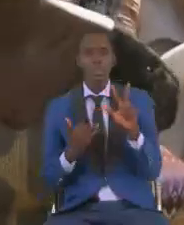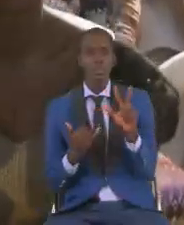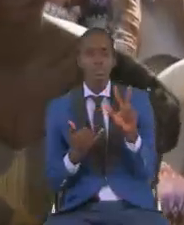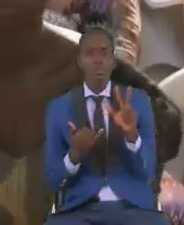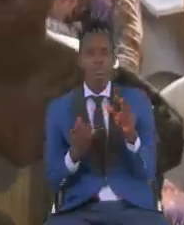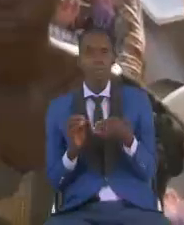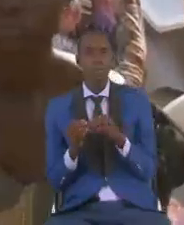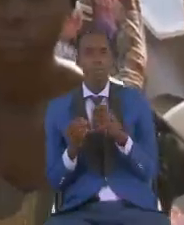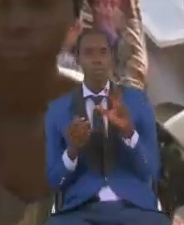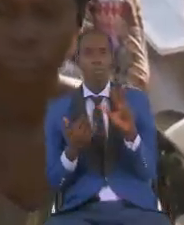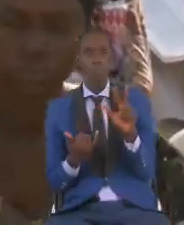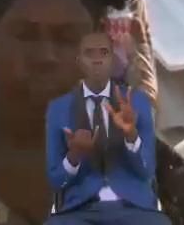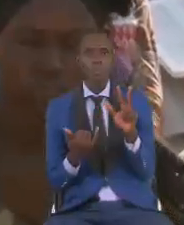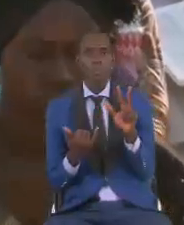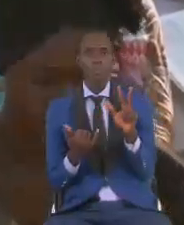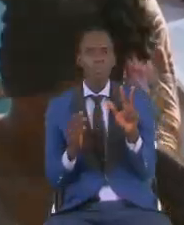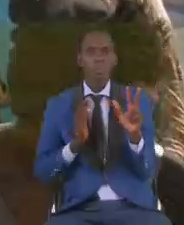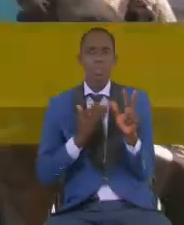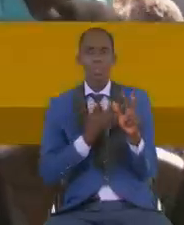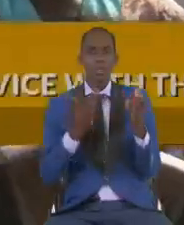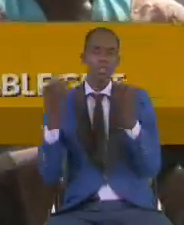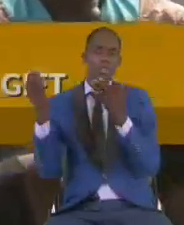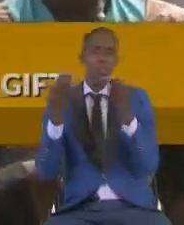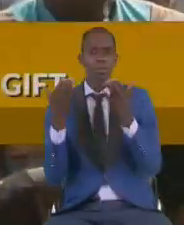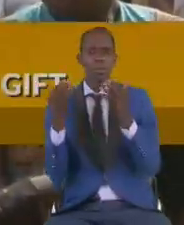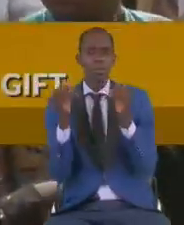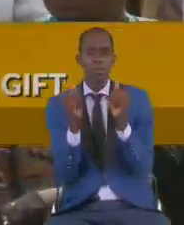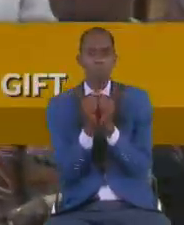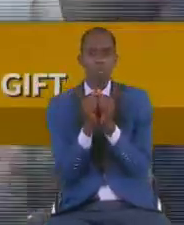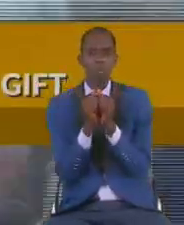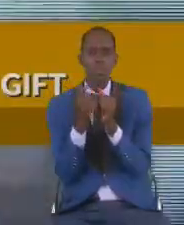Number three is our service with the